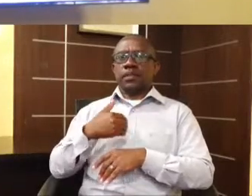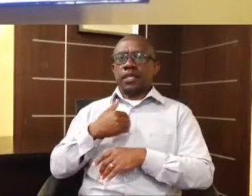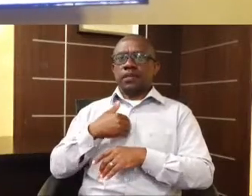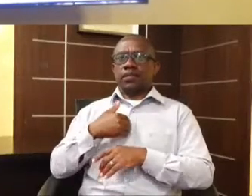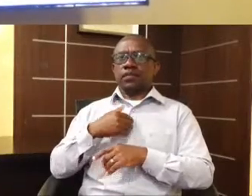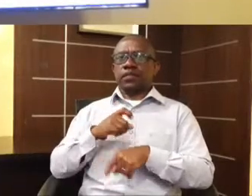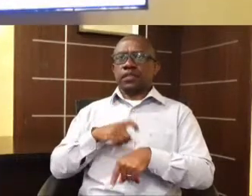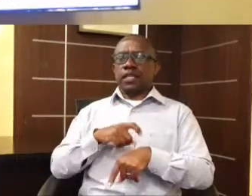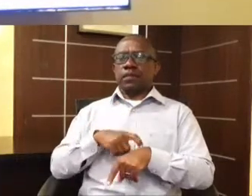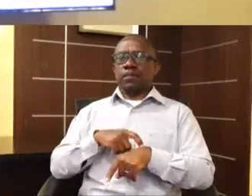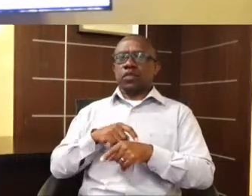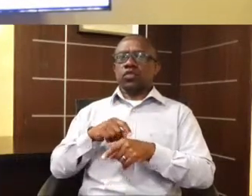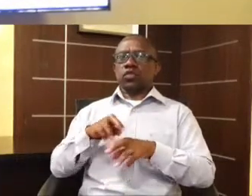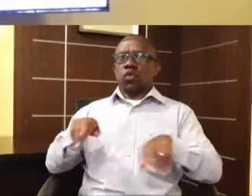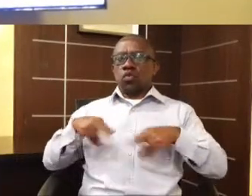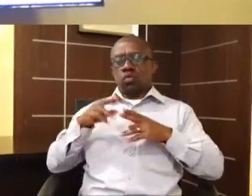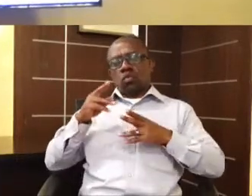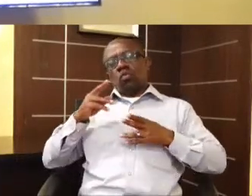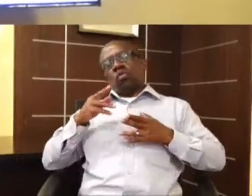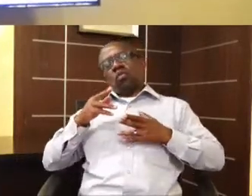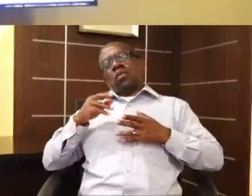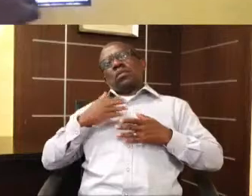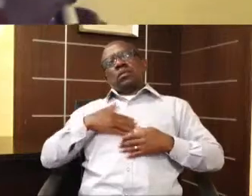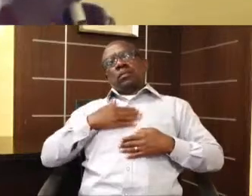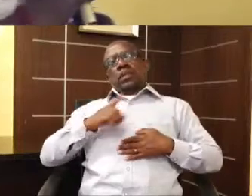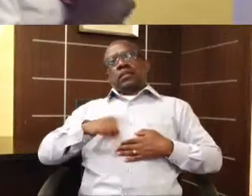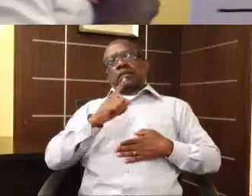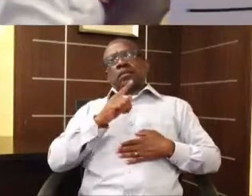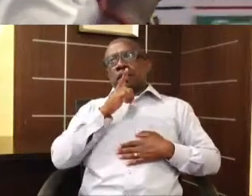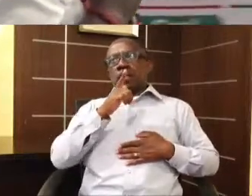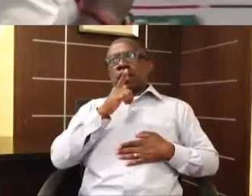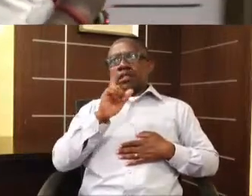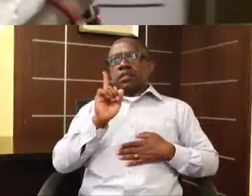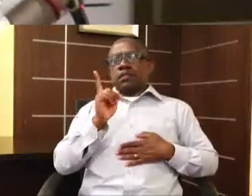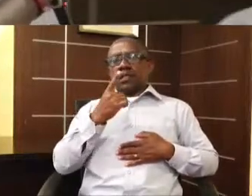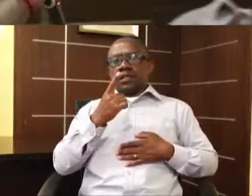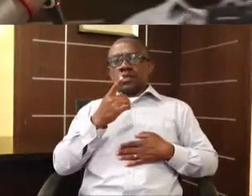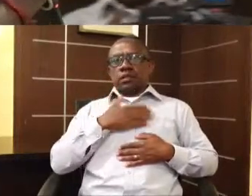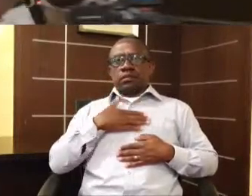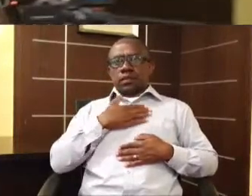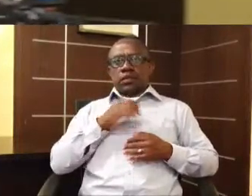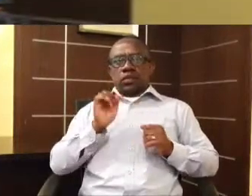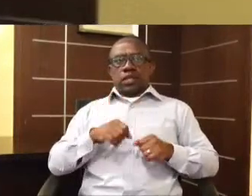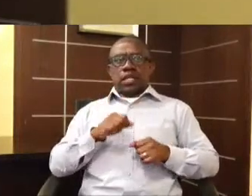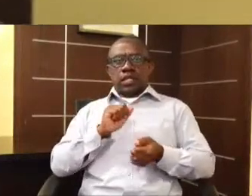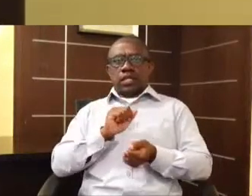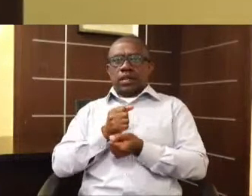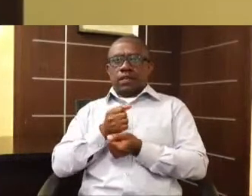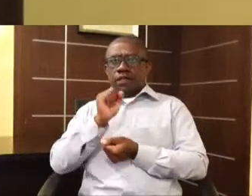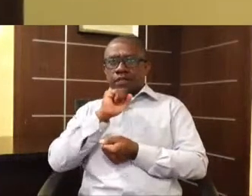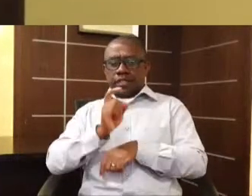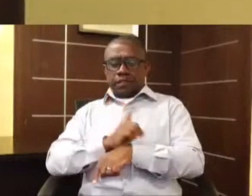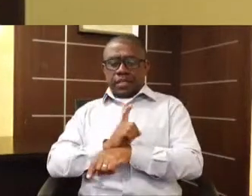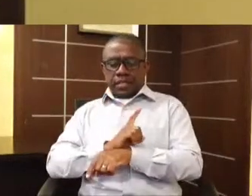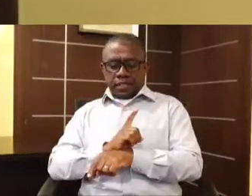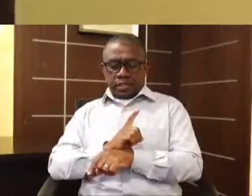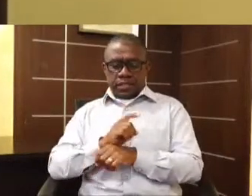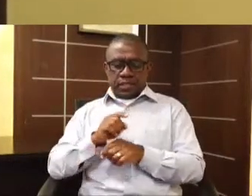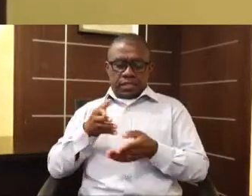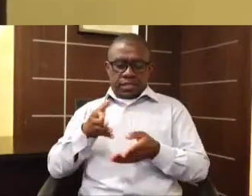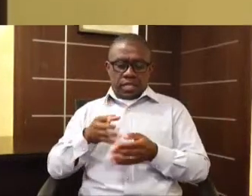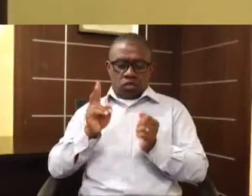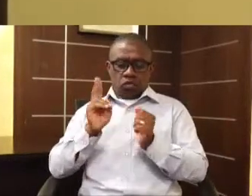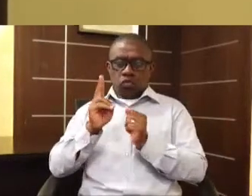tea. So basically, let's go for lunch quickly. If we can do 50 minutes, because it's already